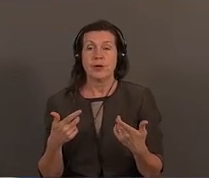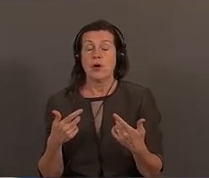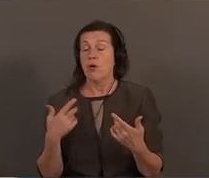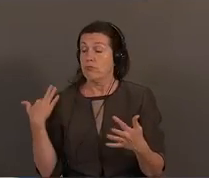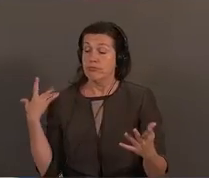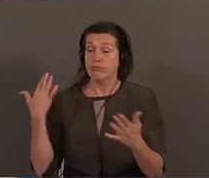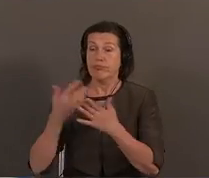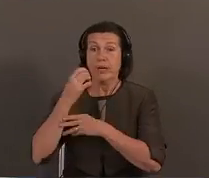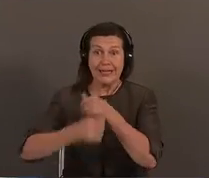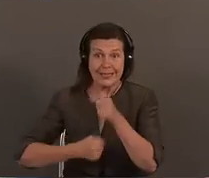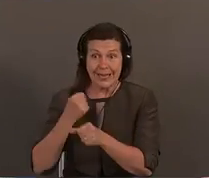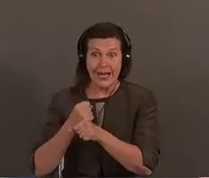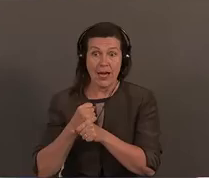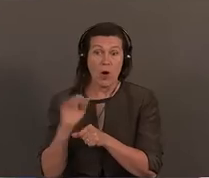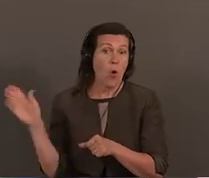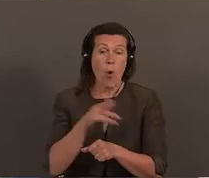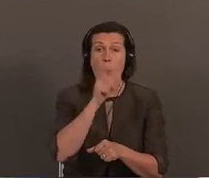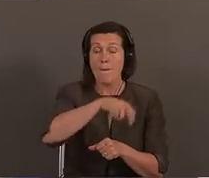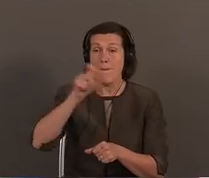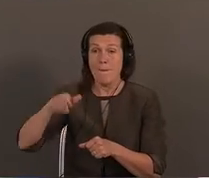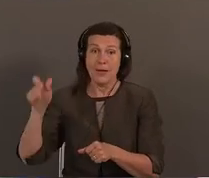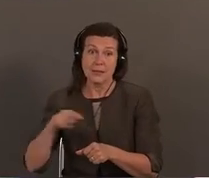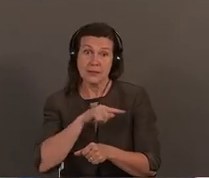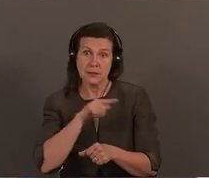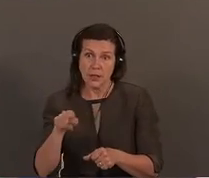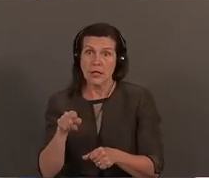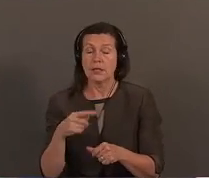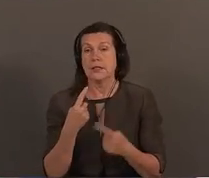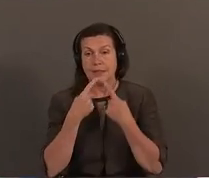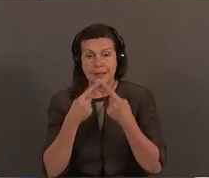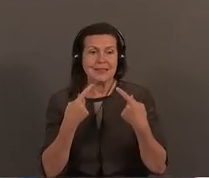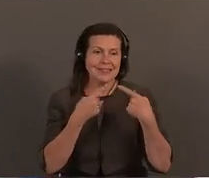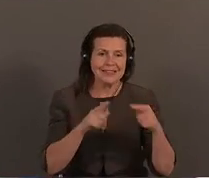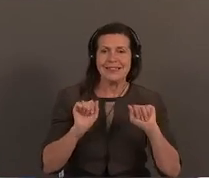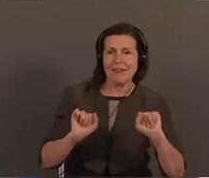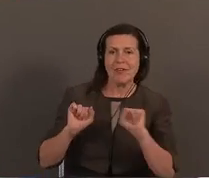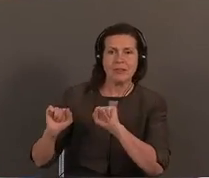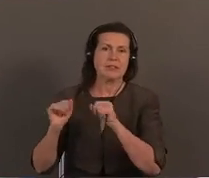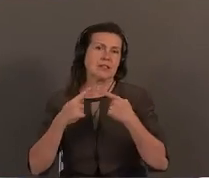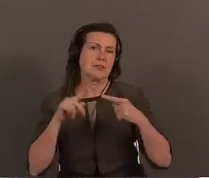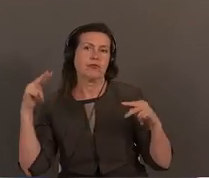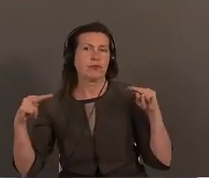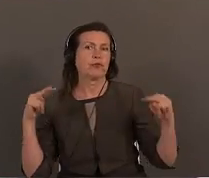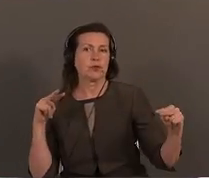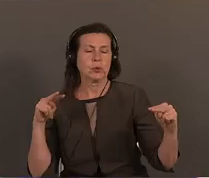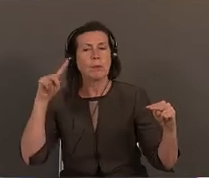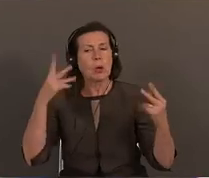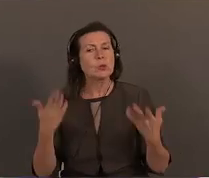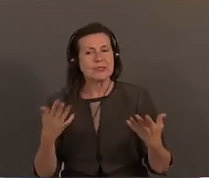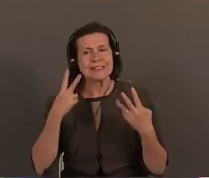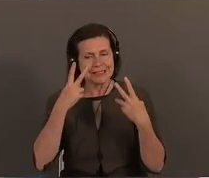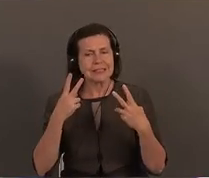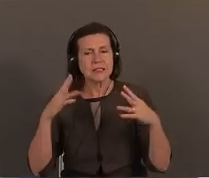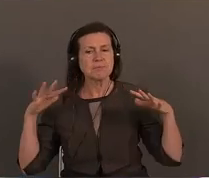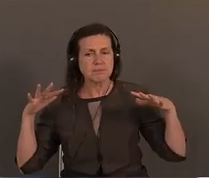all of the panelists had to defend certain positions, different points of view. So today we see convergence. Now,